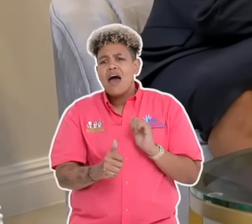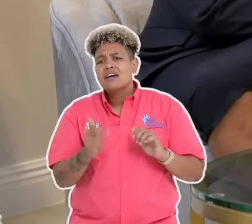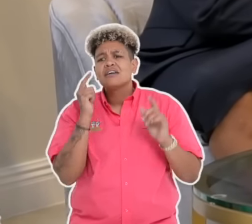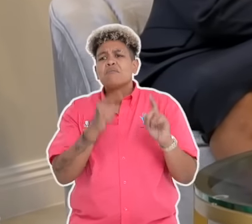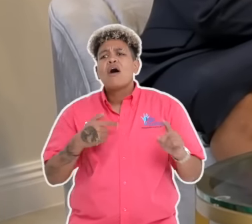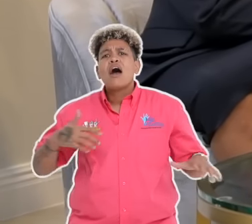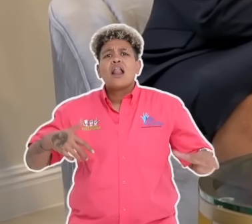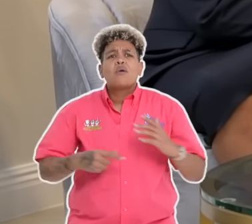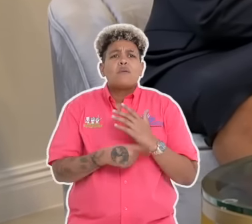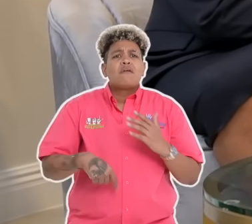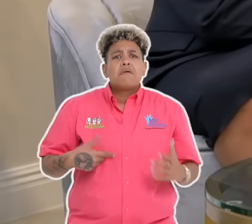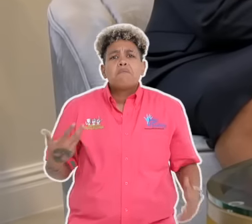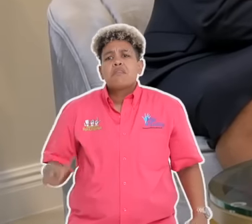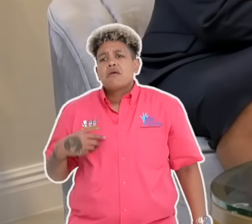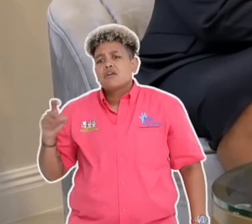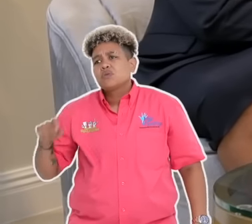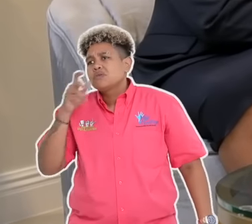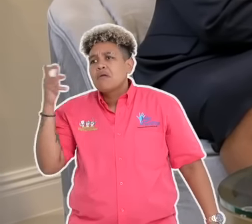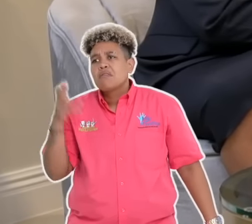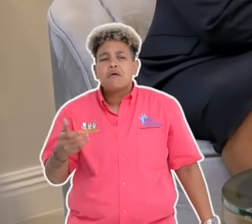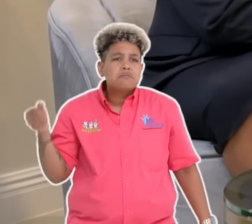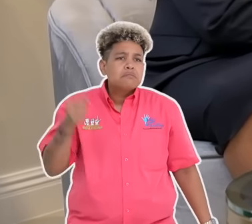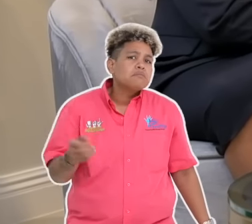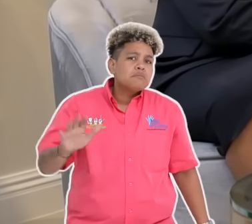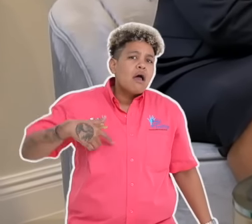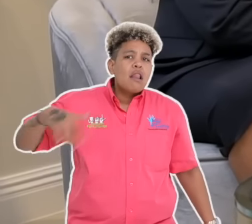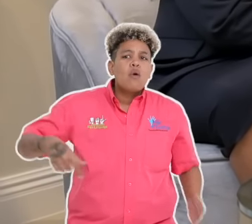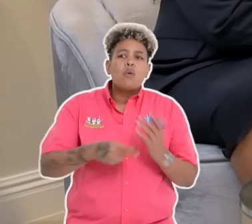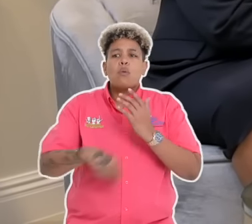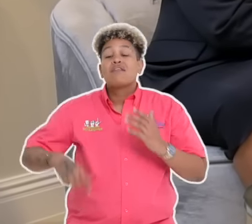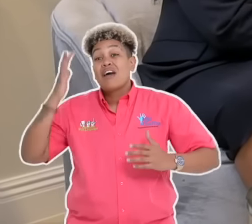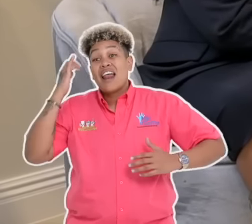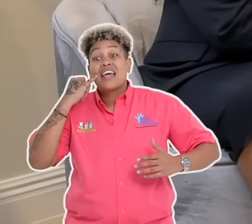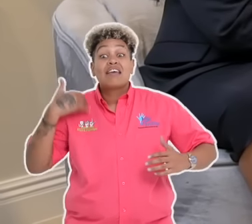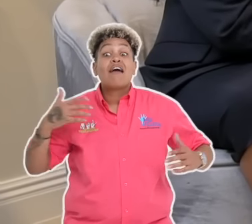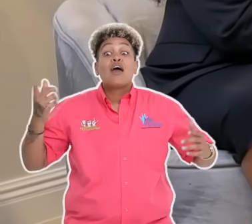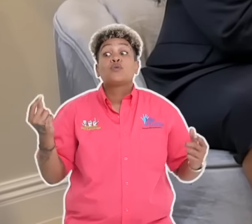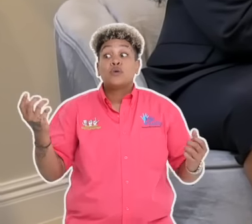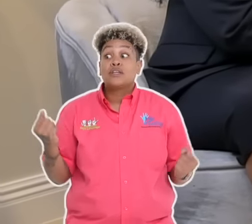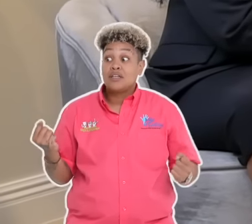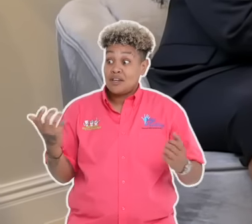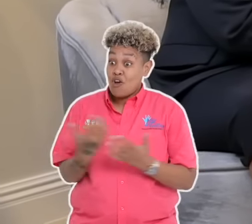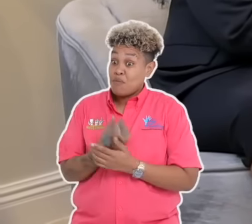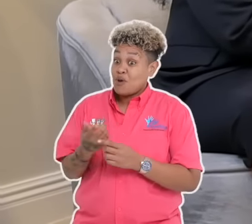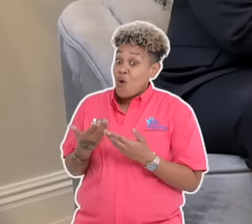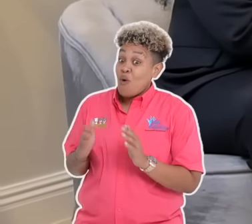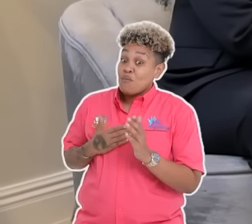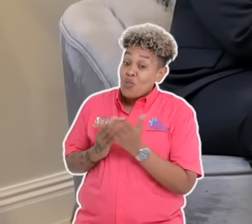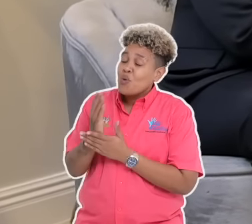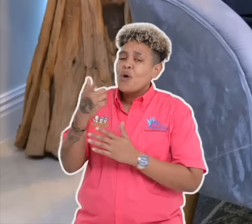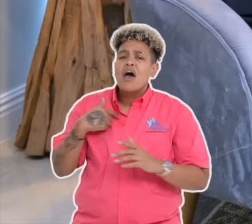We can't get past the point of, I didn't qualify, so I don't deserve to be here. I didn't qualify, so even if I do get